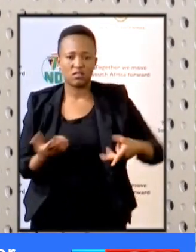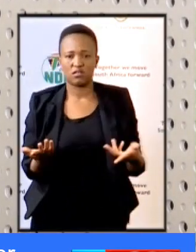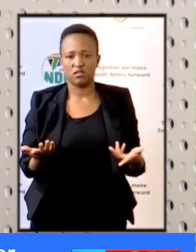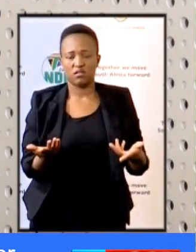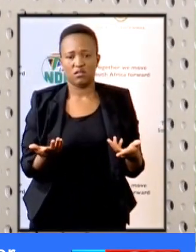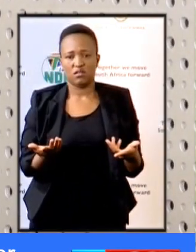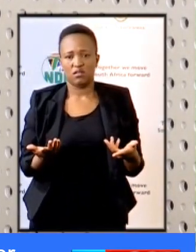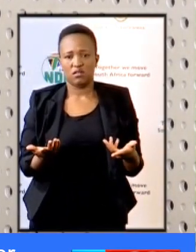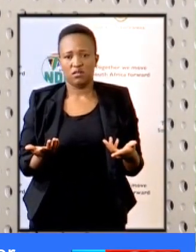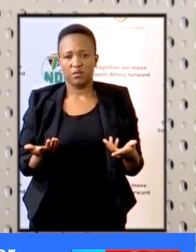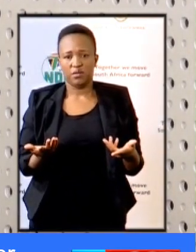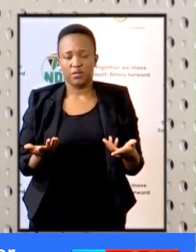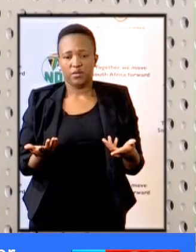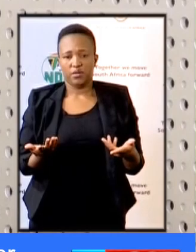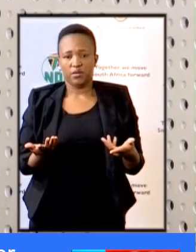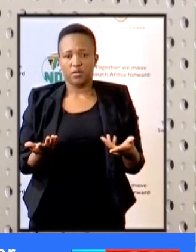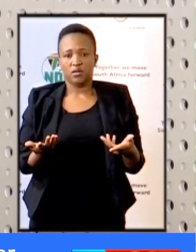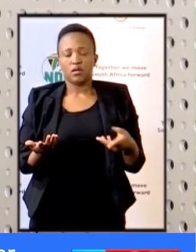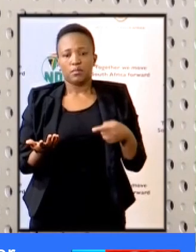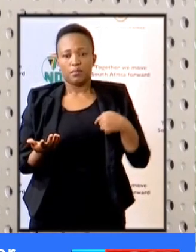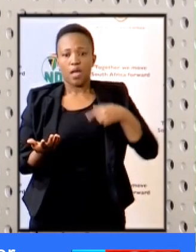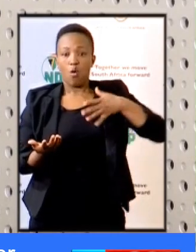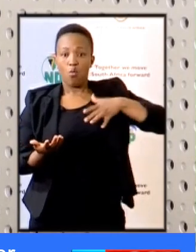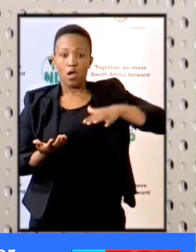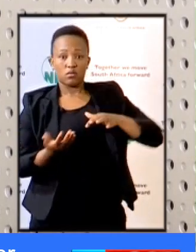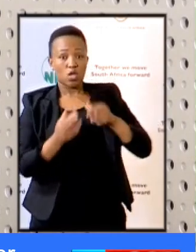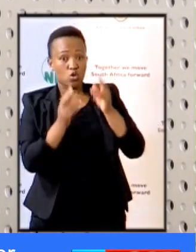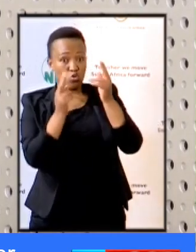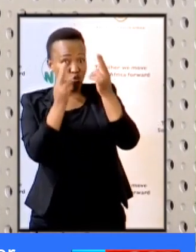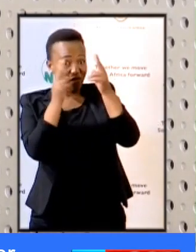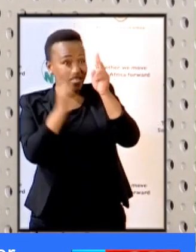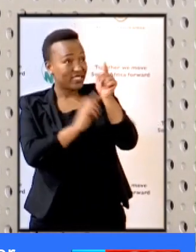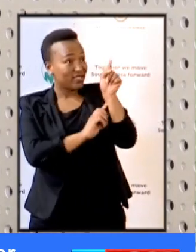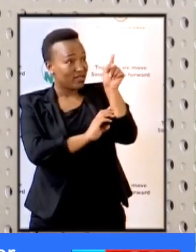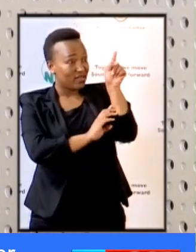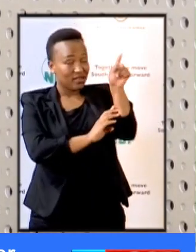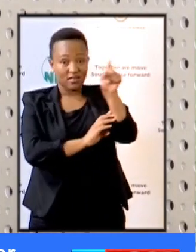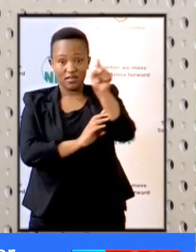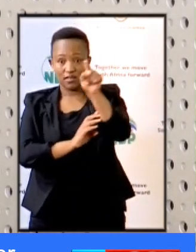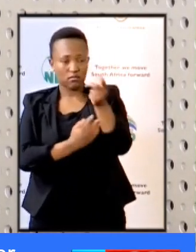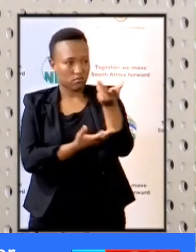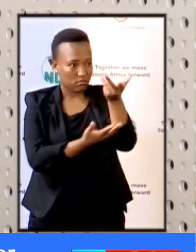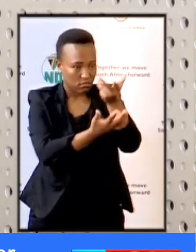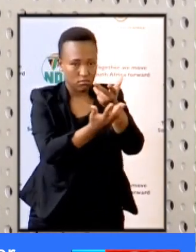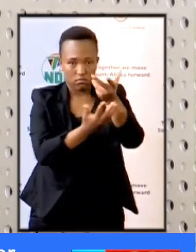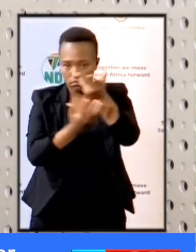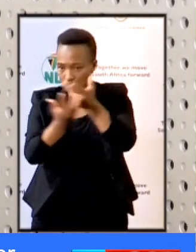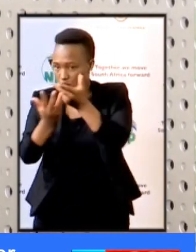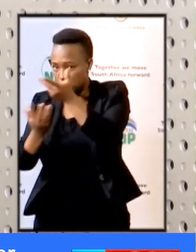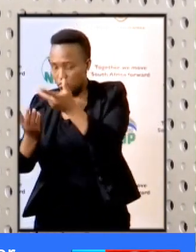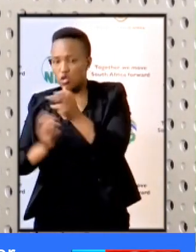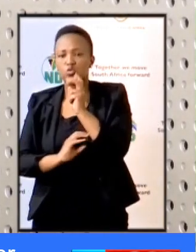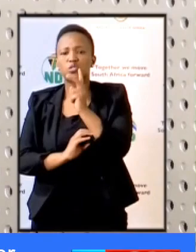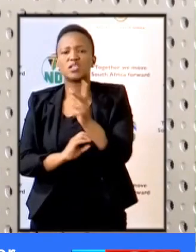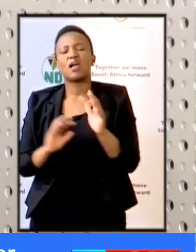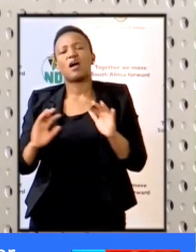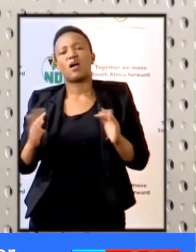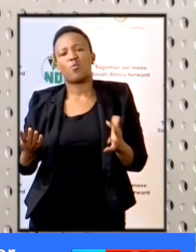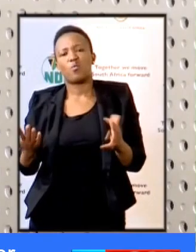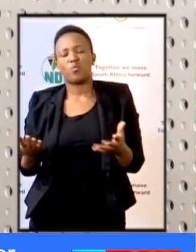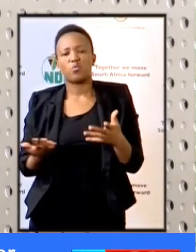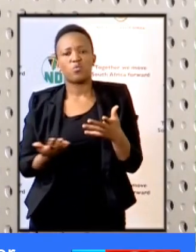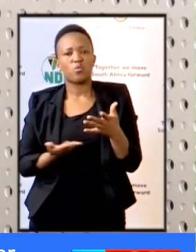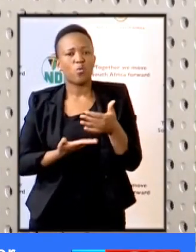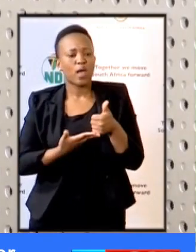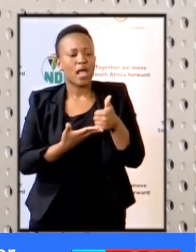I want to have a discussion with the universities as well as others as to how do we also assist